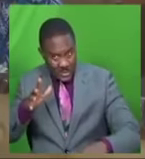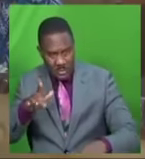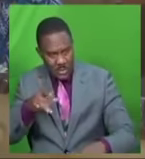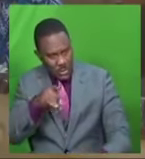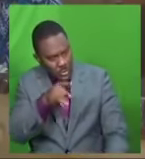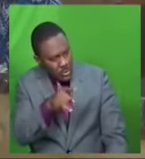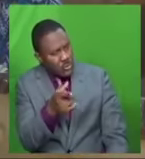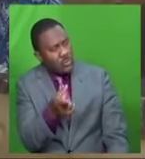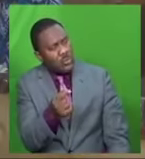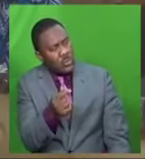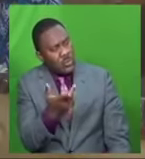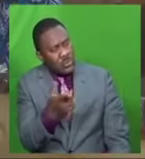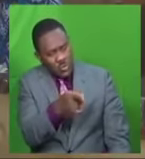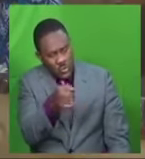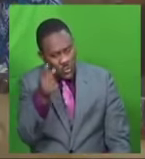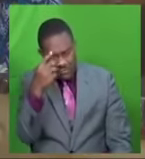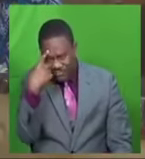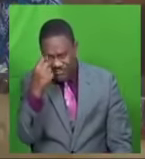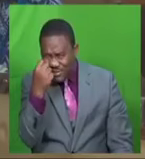wickedness,